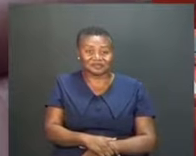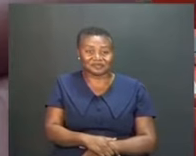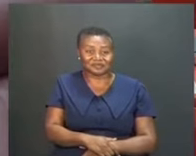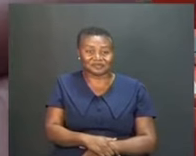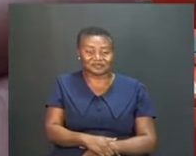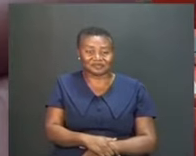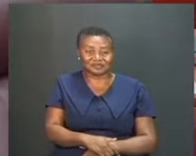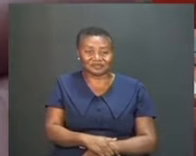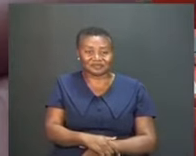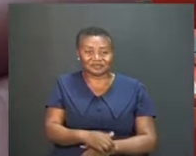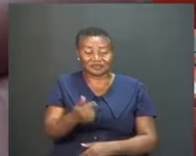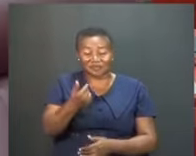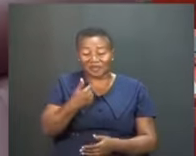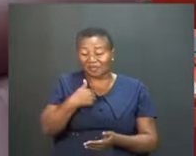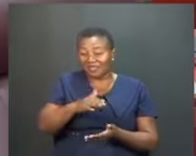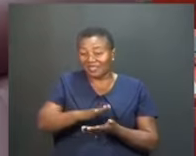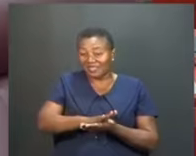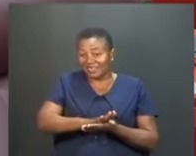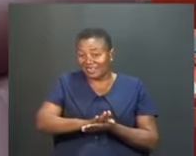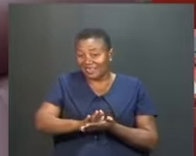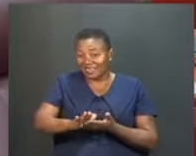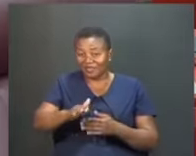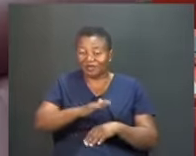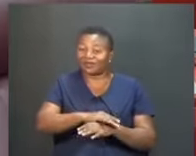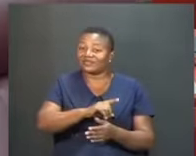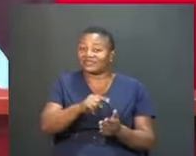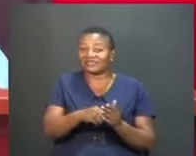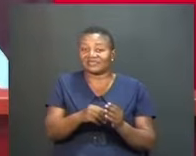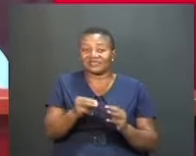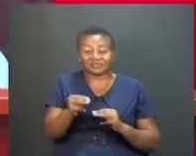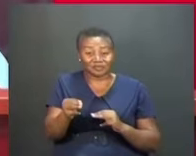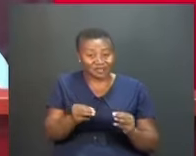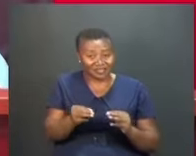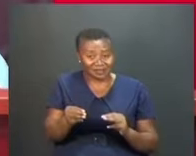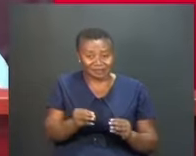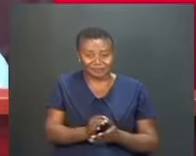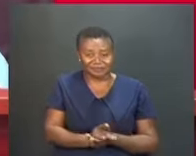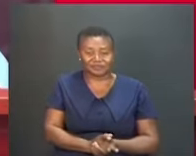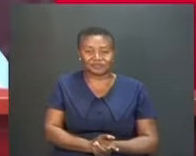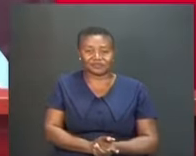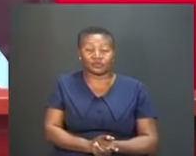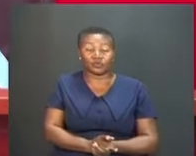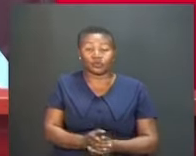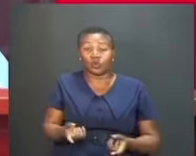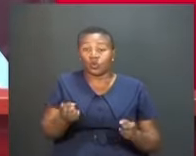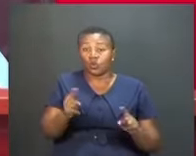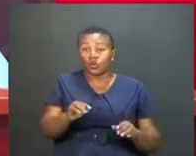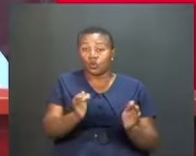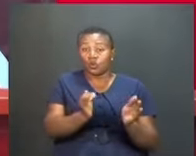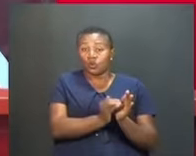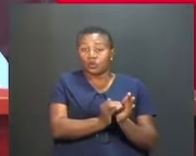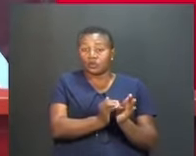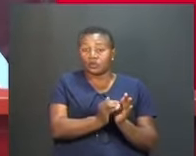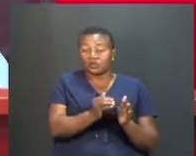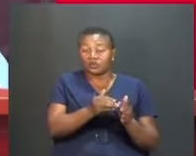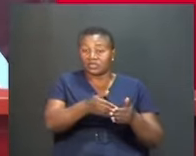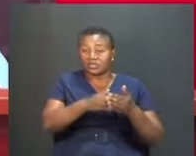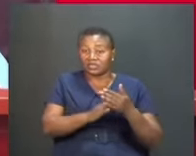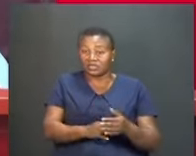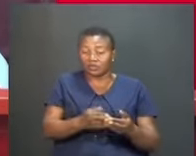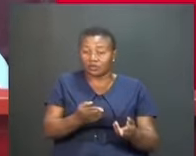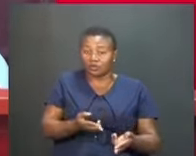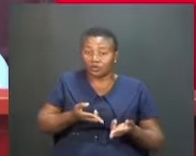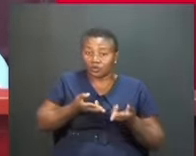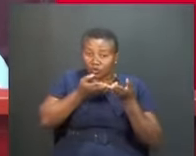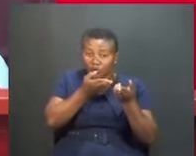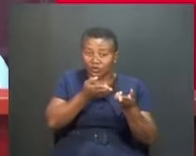I am very clear on this matter. When the majority leader requested, in